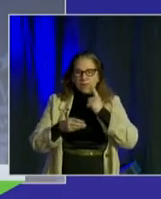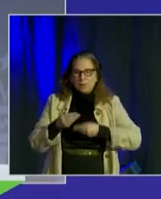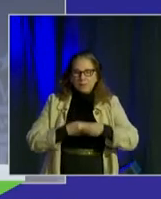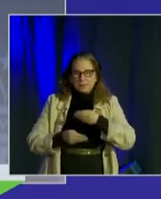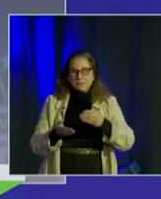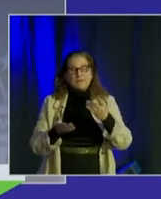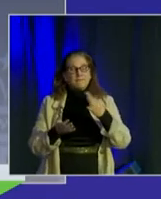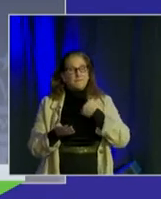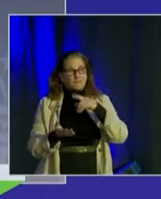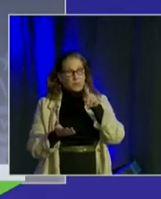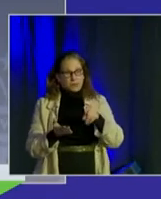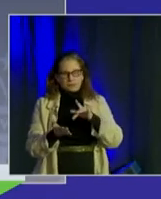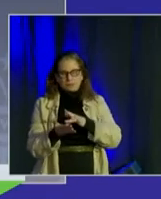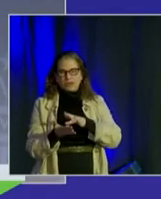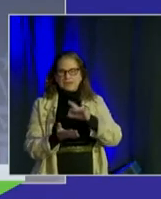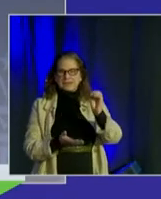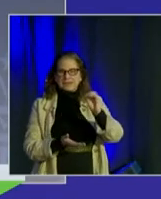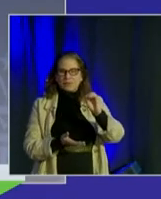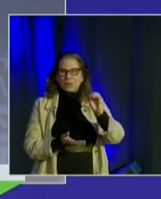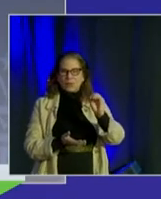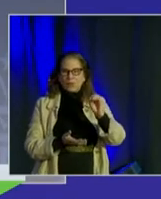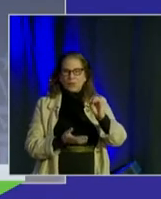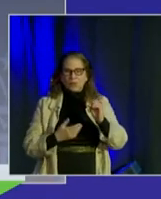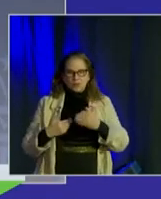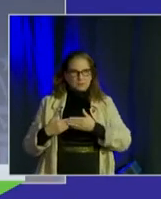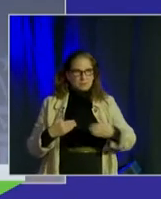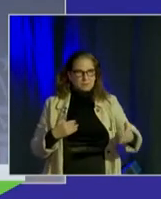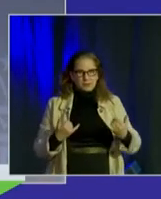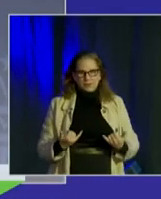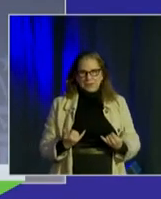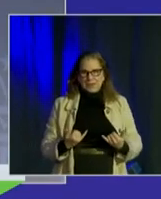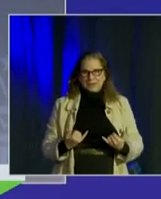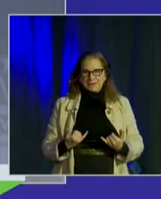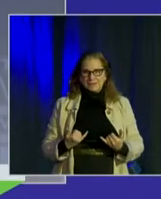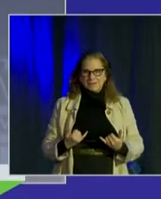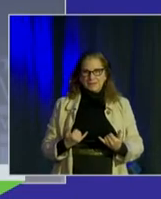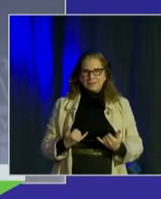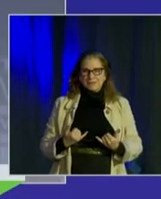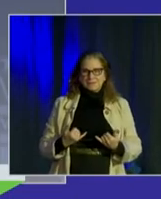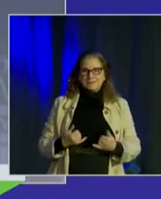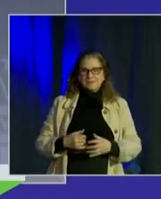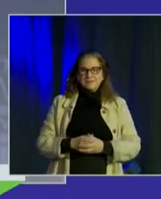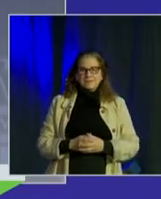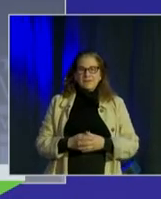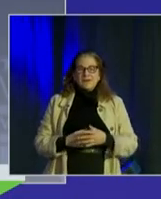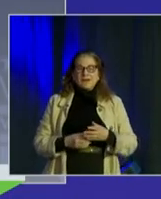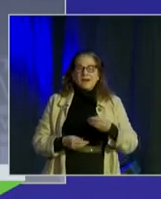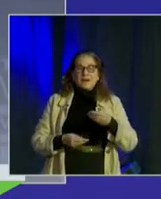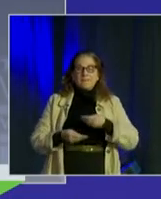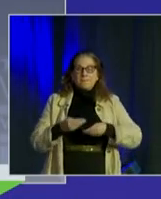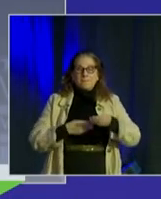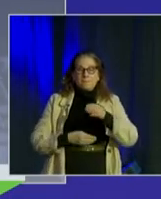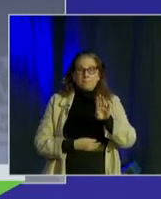to ask your questions throughout the program. So again, go to budget.dc.gov now or dial